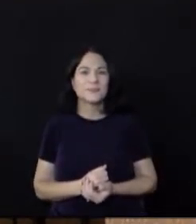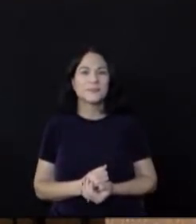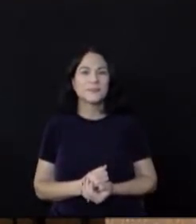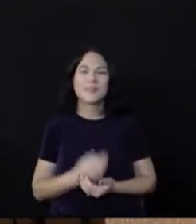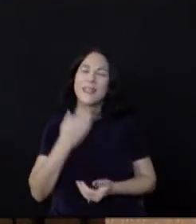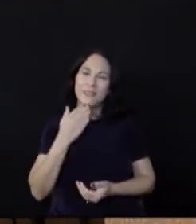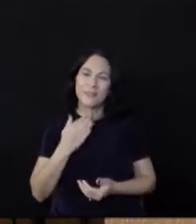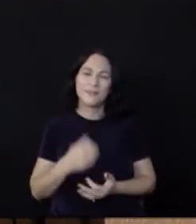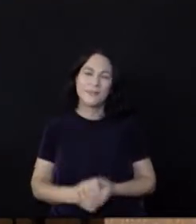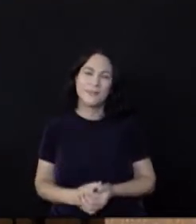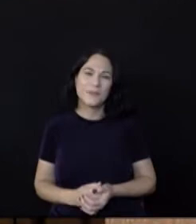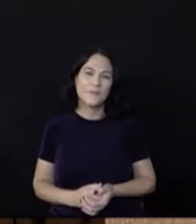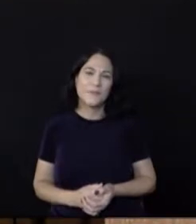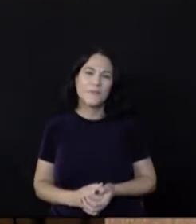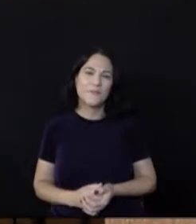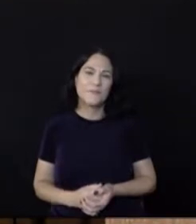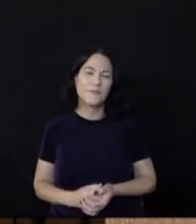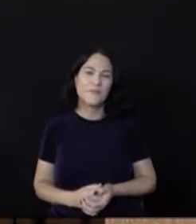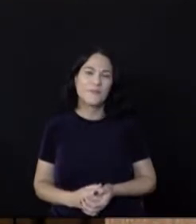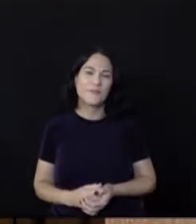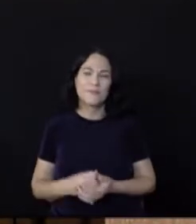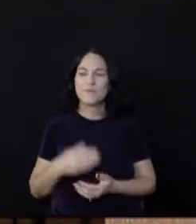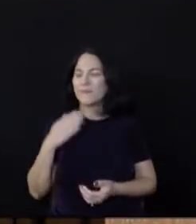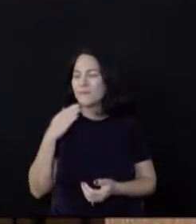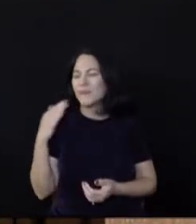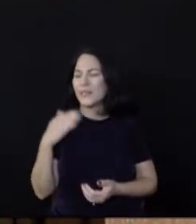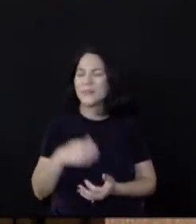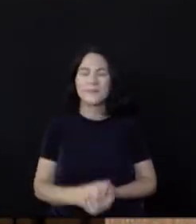Thank you, Phil. Thank you, sir.